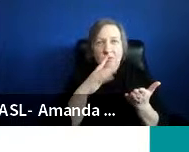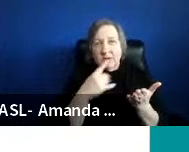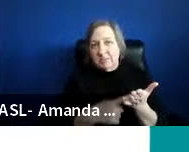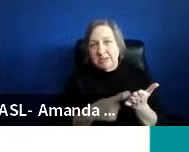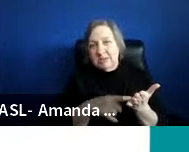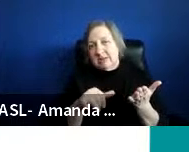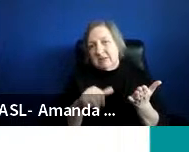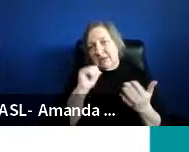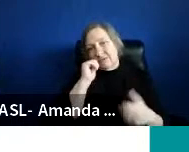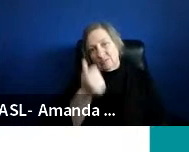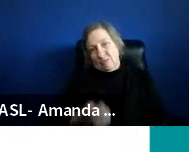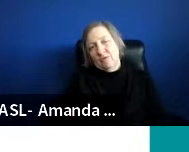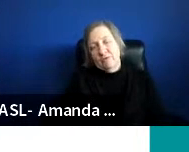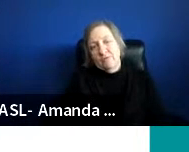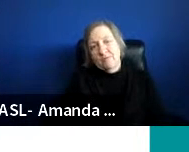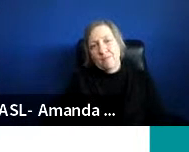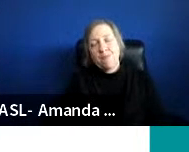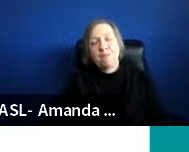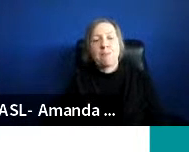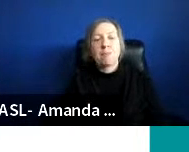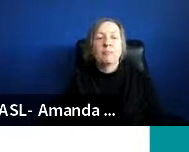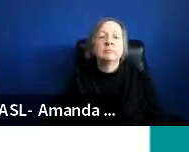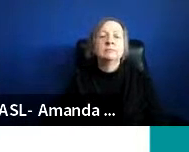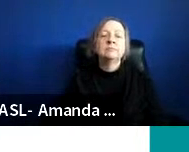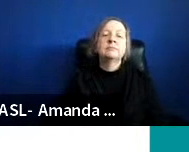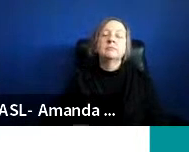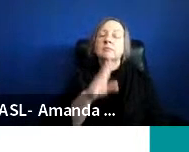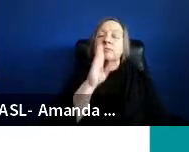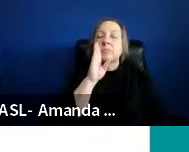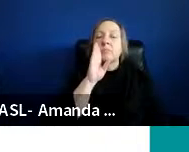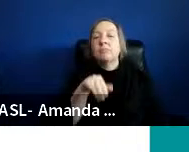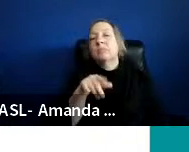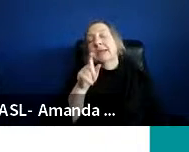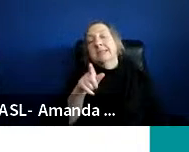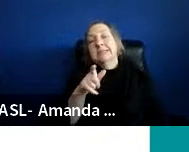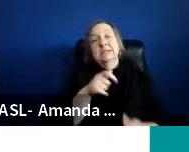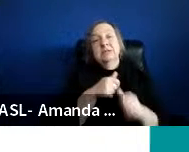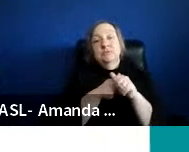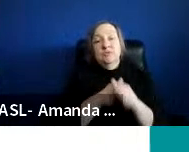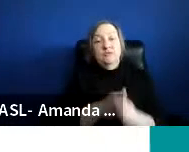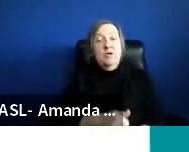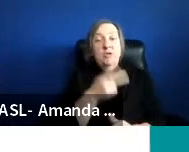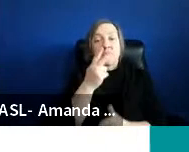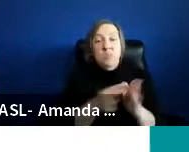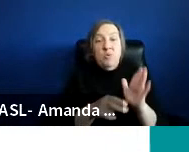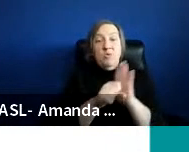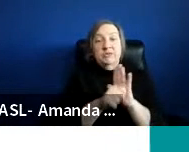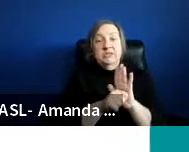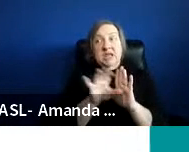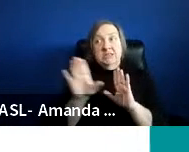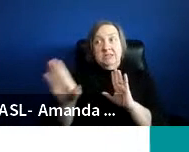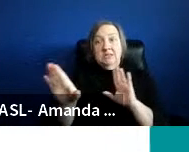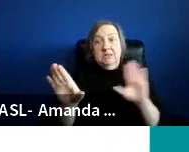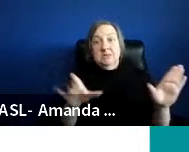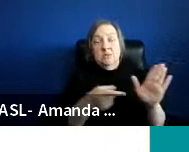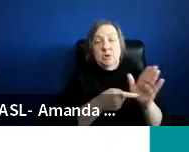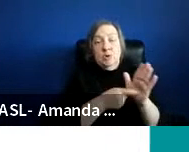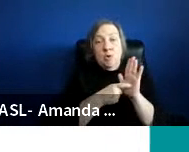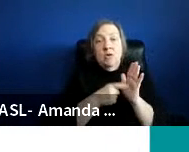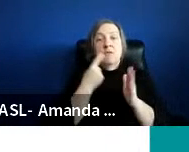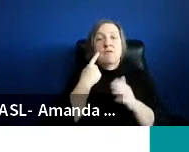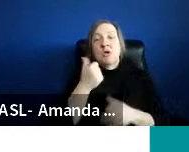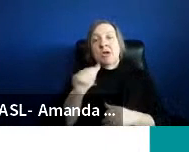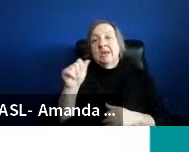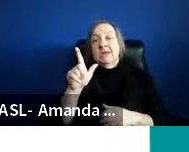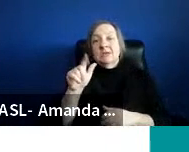tomorrow. But you know, it needs to comply with both both states' requirements for any laws